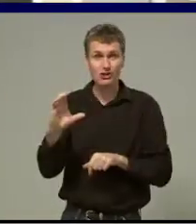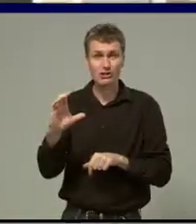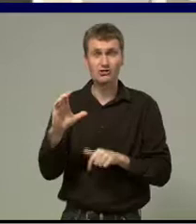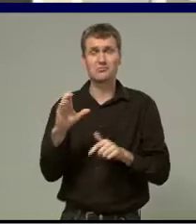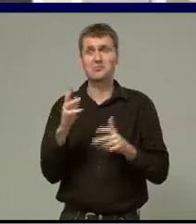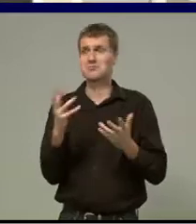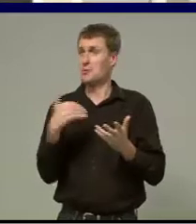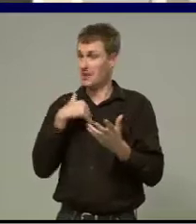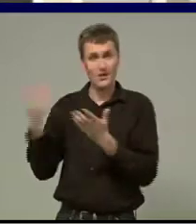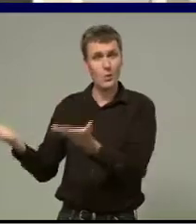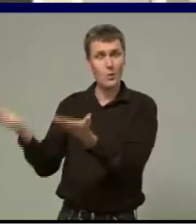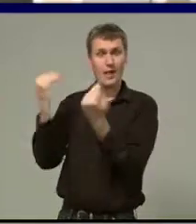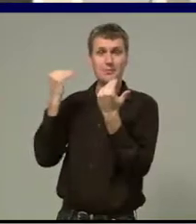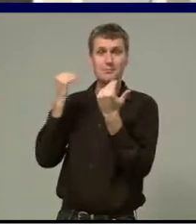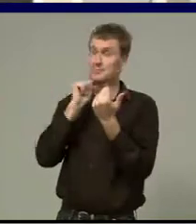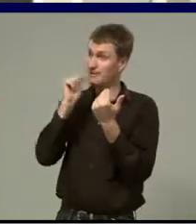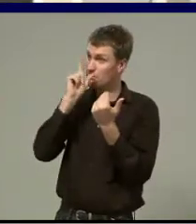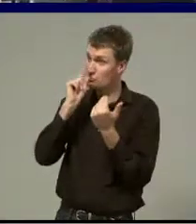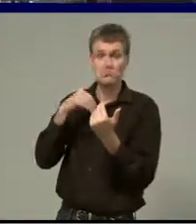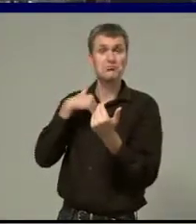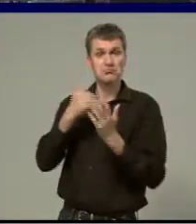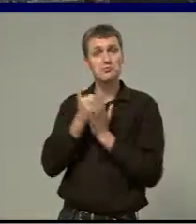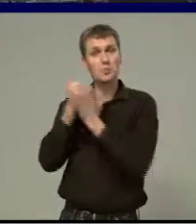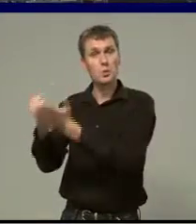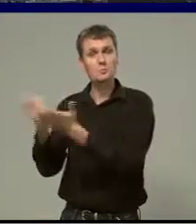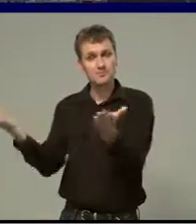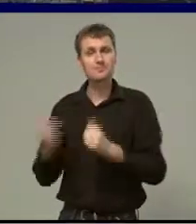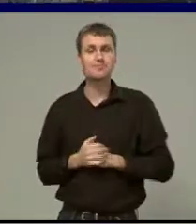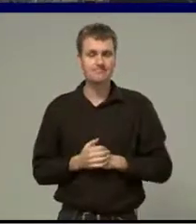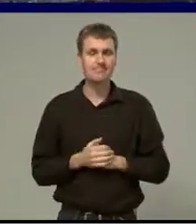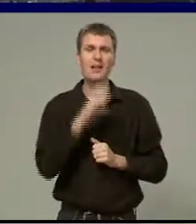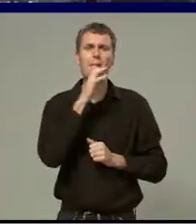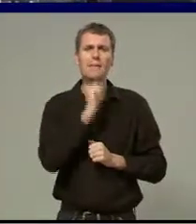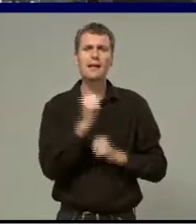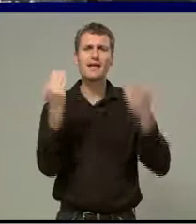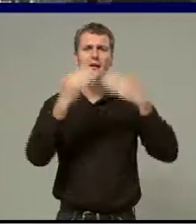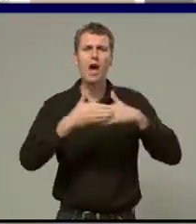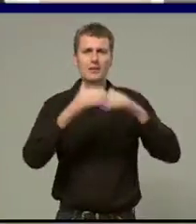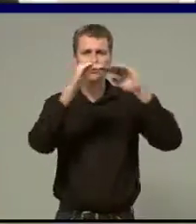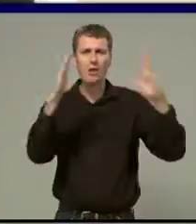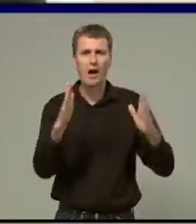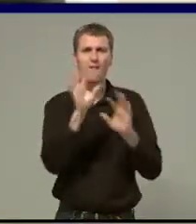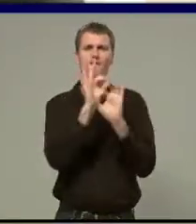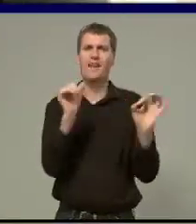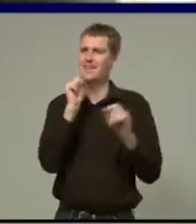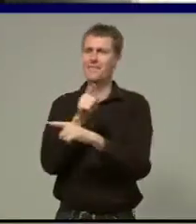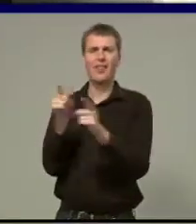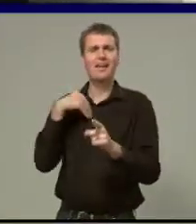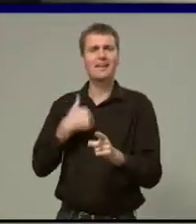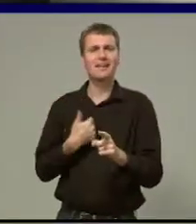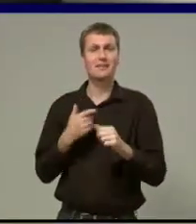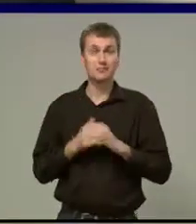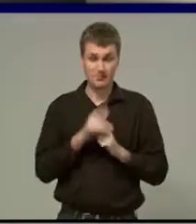to welcome them and to cater for them. The men's night shelter is free for anyone who needs it. The mission staff provided